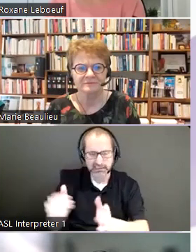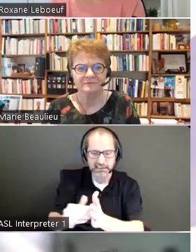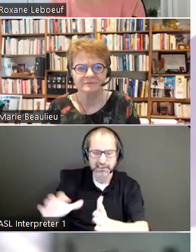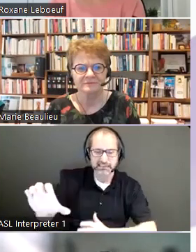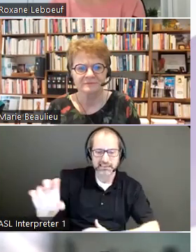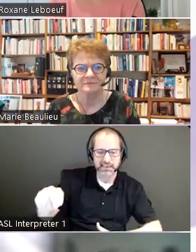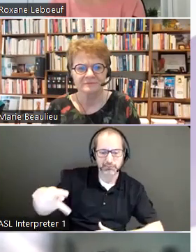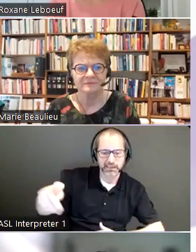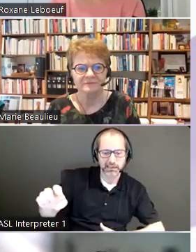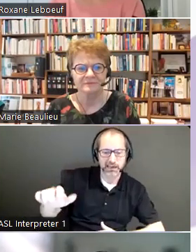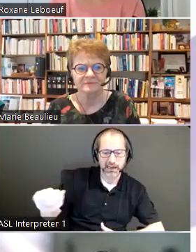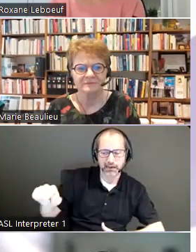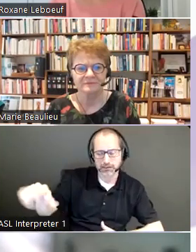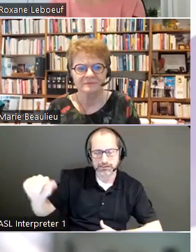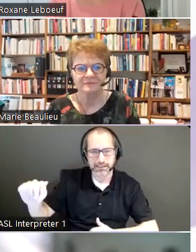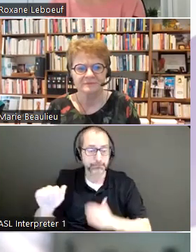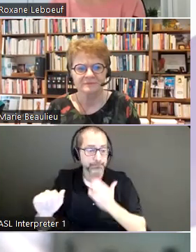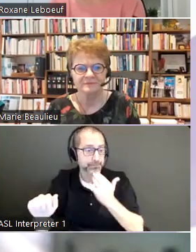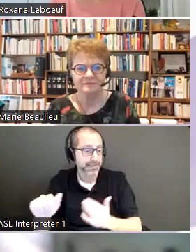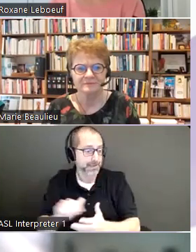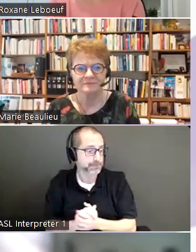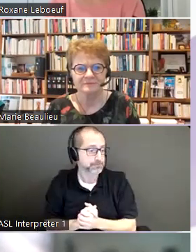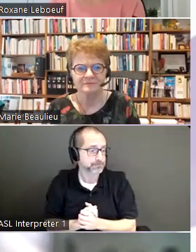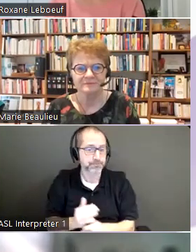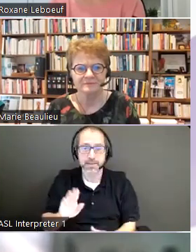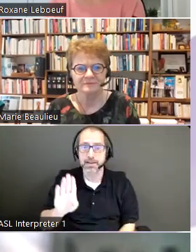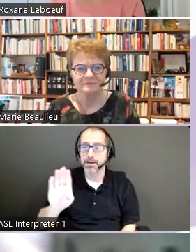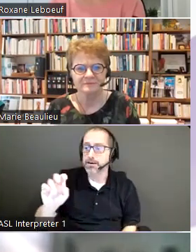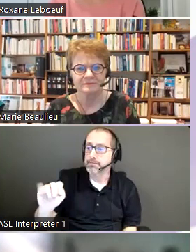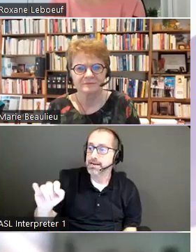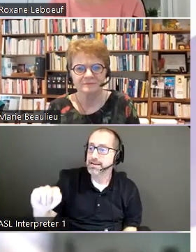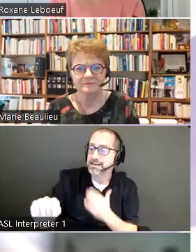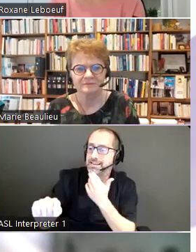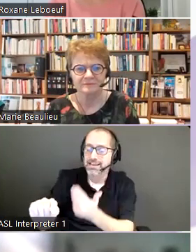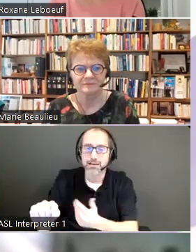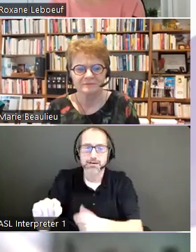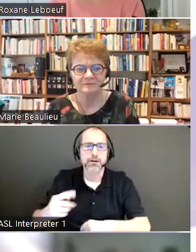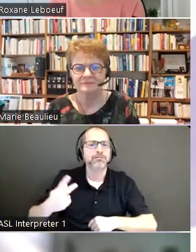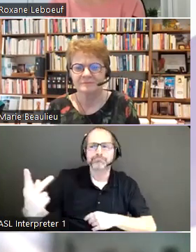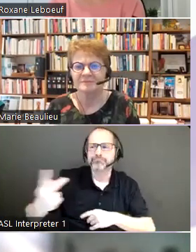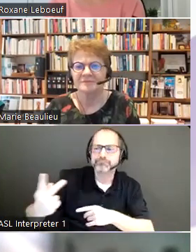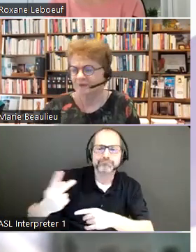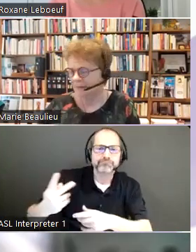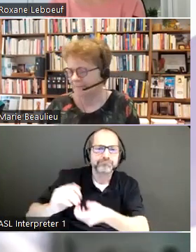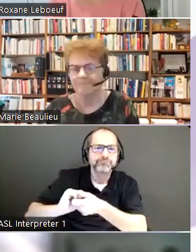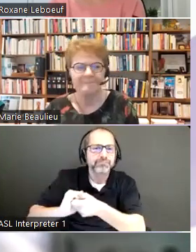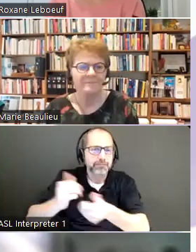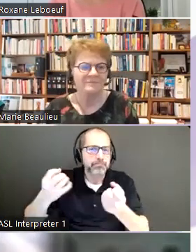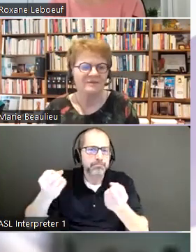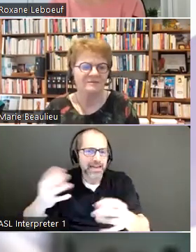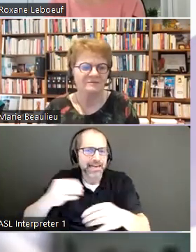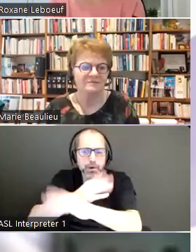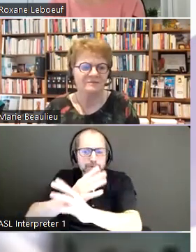www.cnpa.ca. Thank you. Thank you, Benedict. Benedict and I collaborate on many of the webinars that you may see, because a lot of the